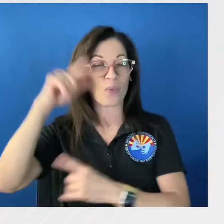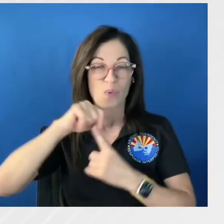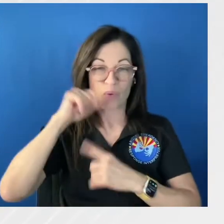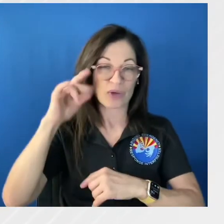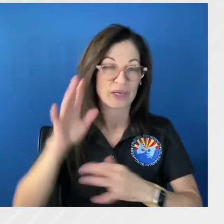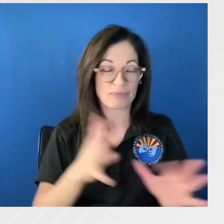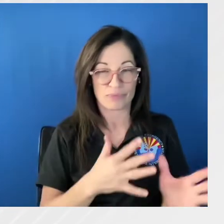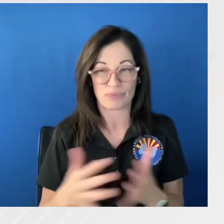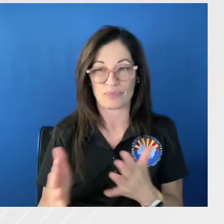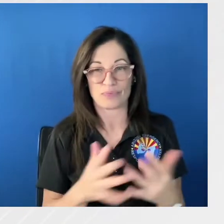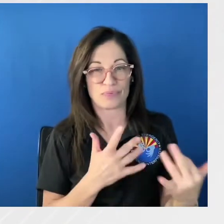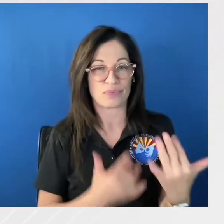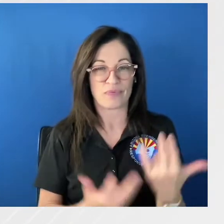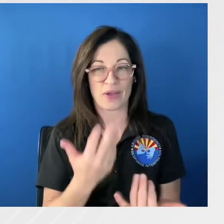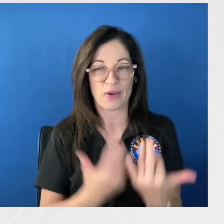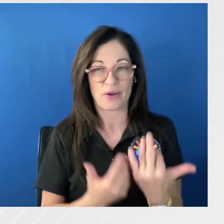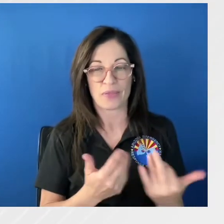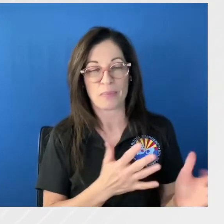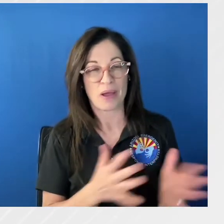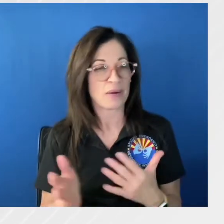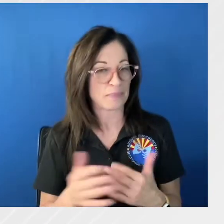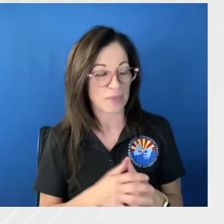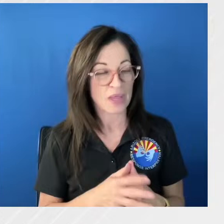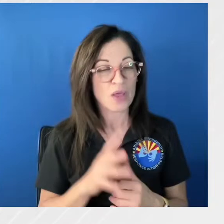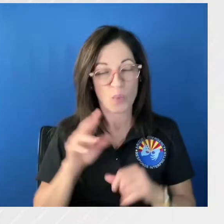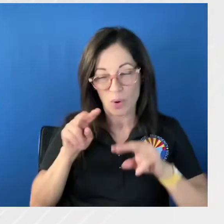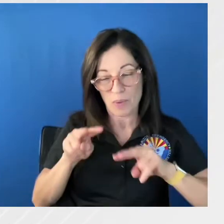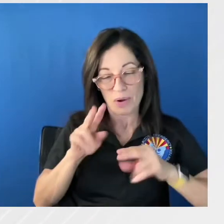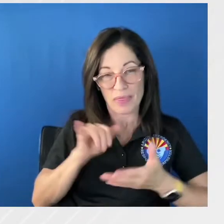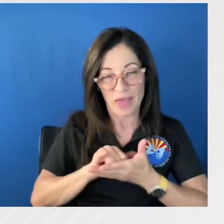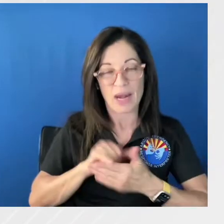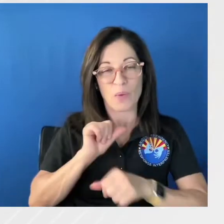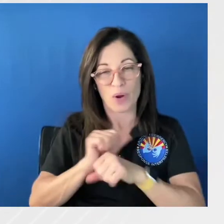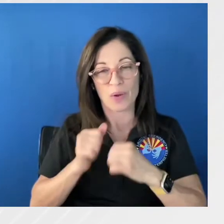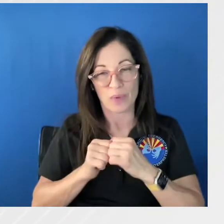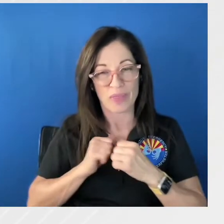actively monitoring that, and that's one of those things I work with Don.